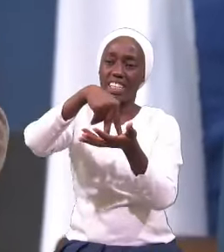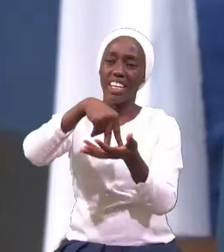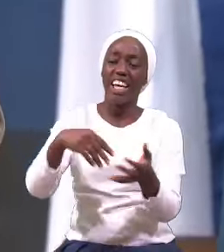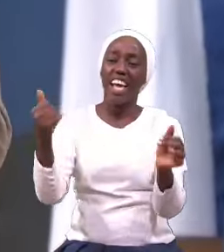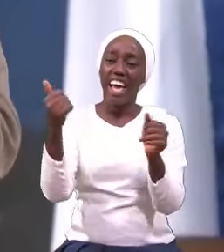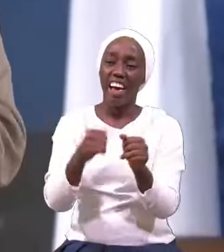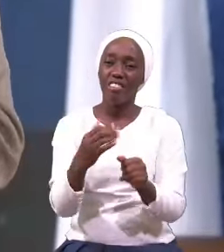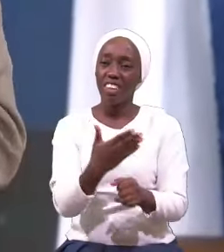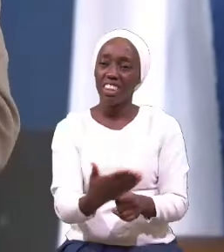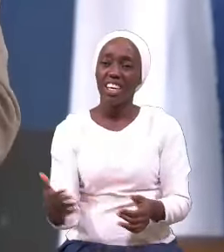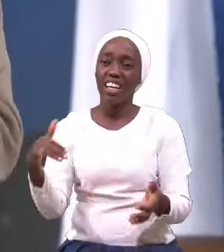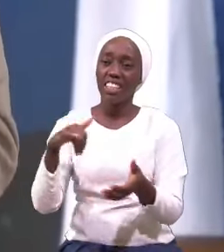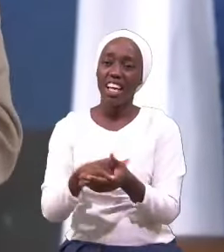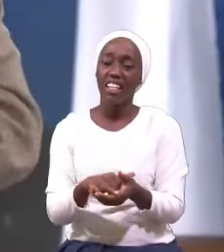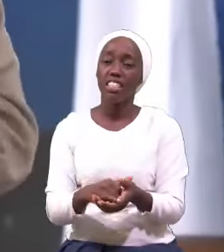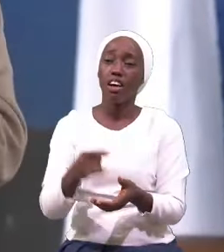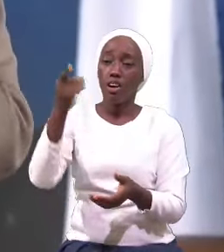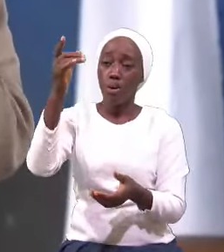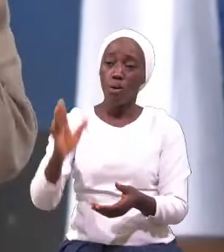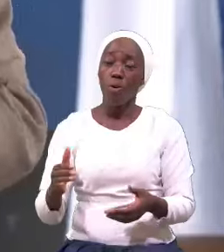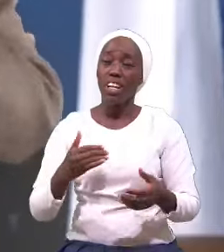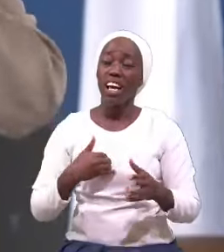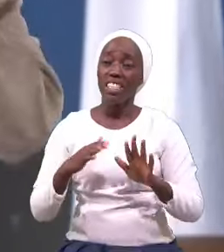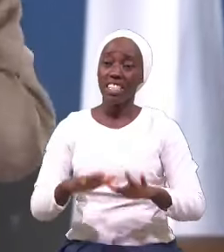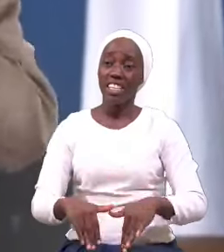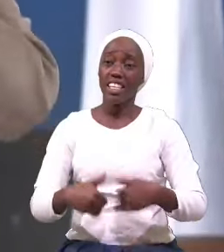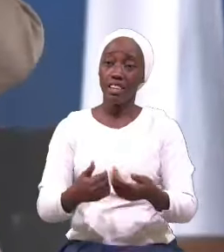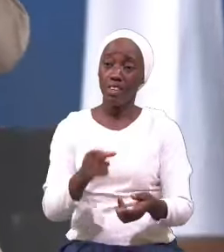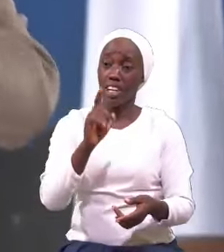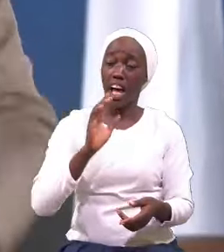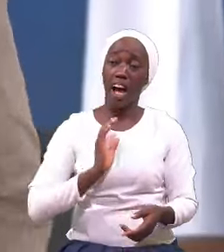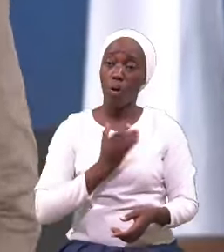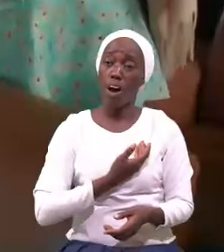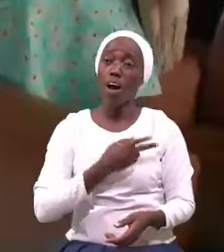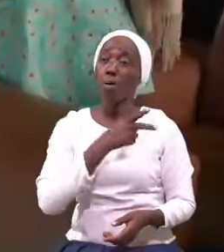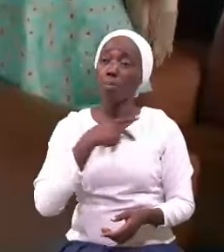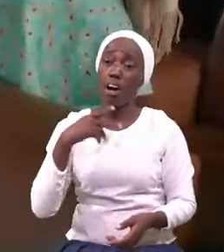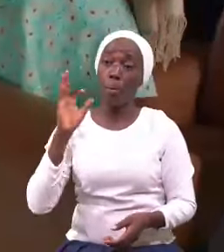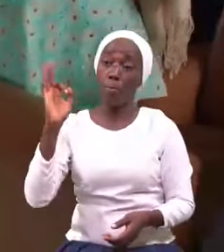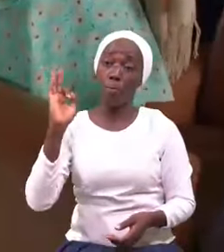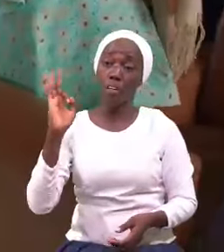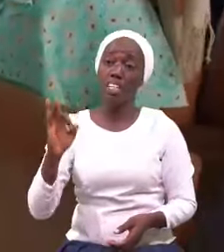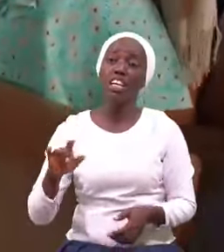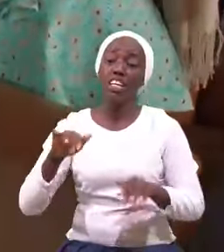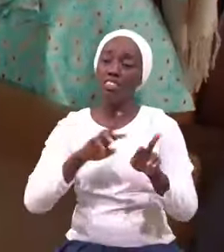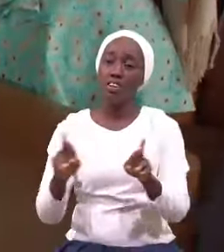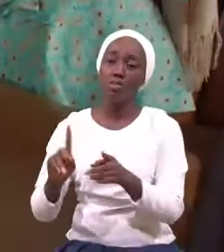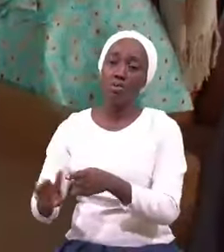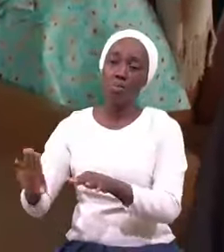Everything that God has given me, I'm ready to pour upon Cameroon.